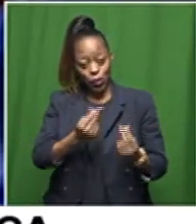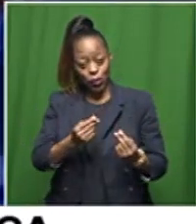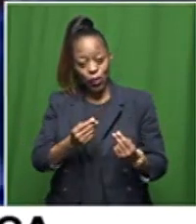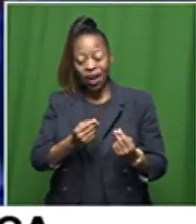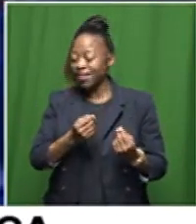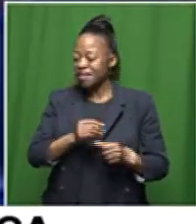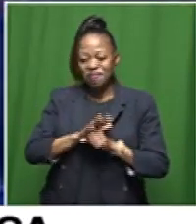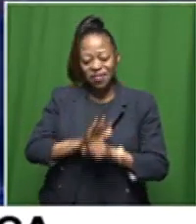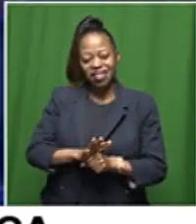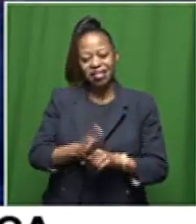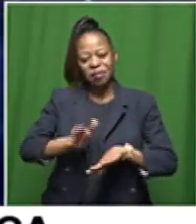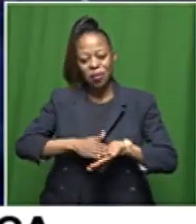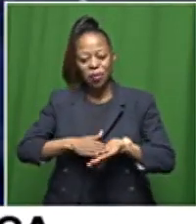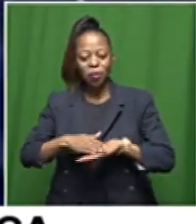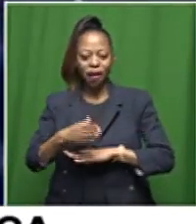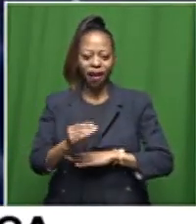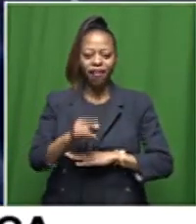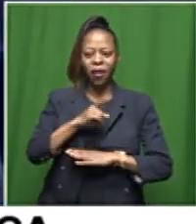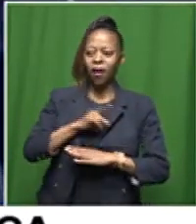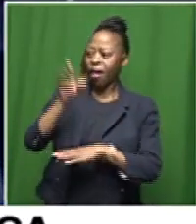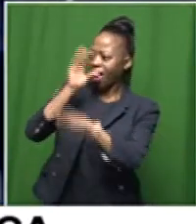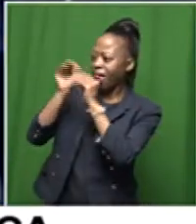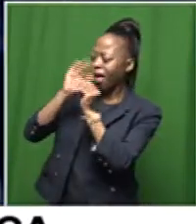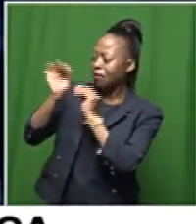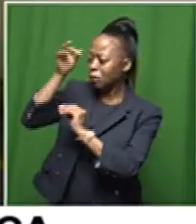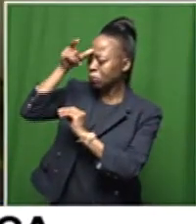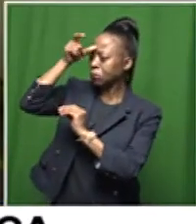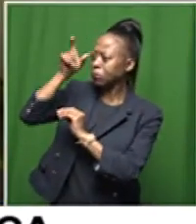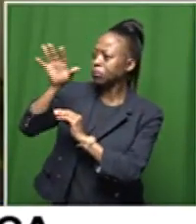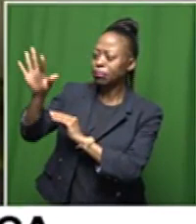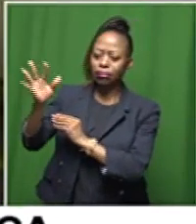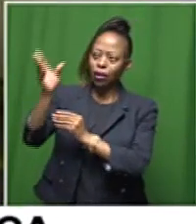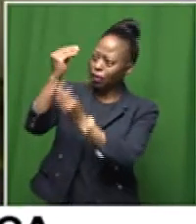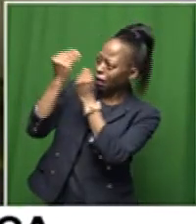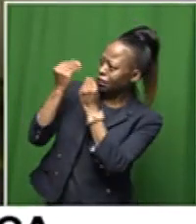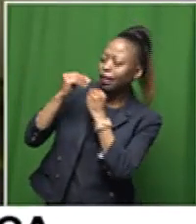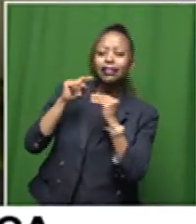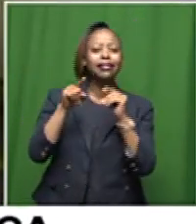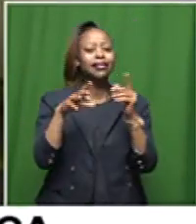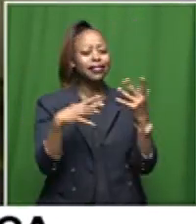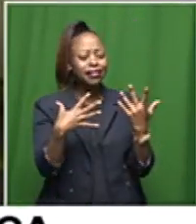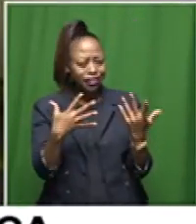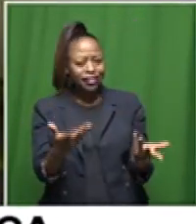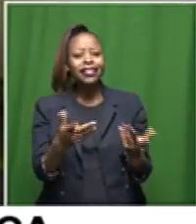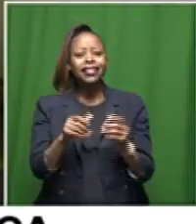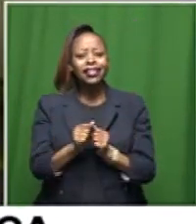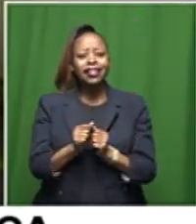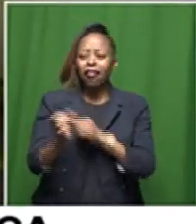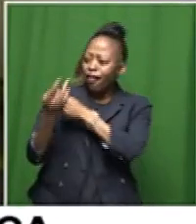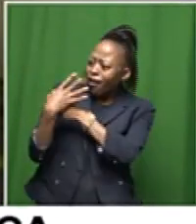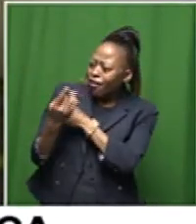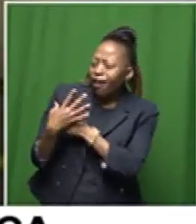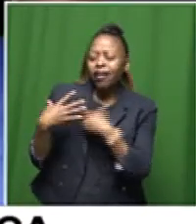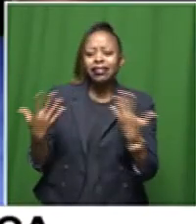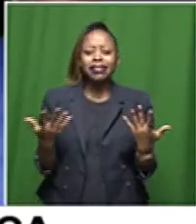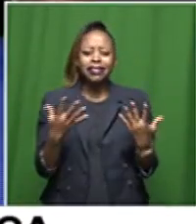know. Learning from other specialists as well, and you know, little tips